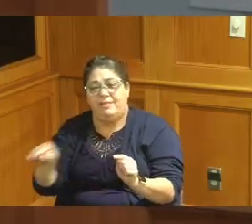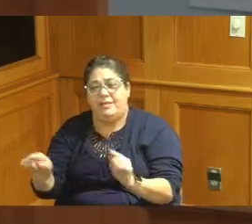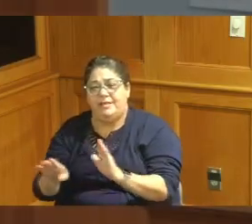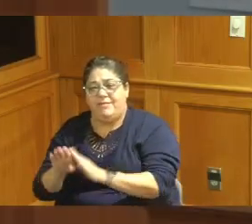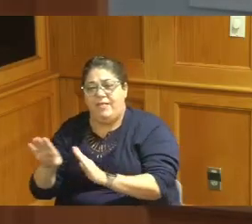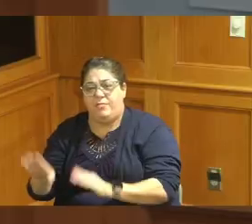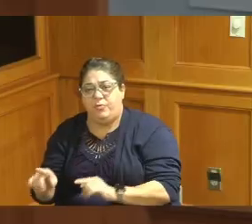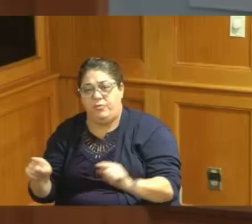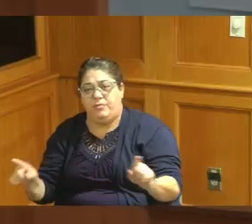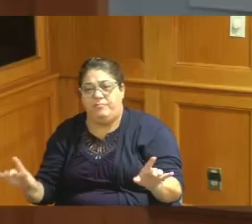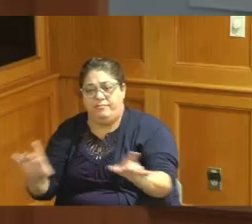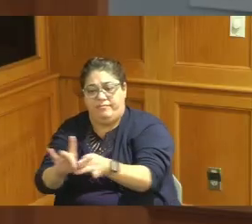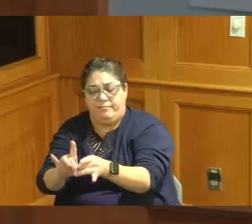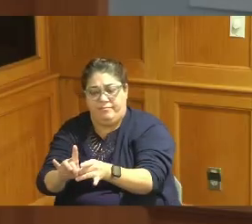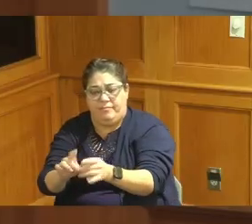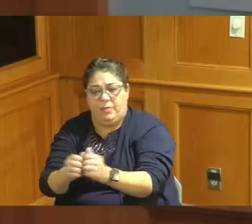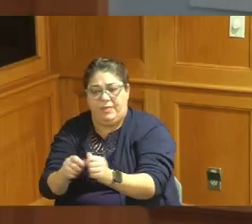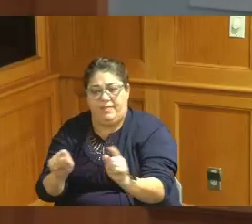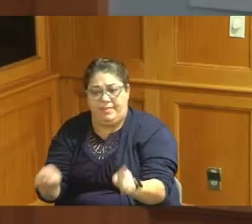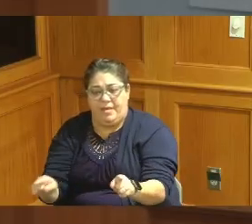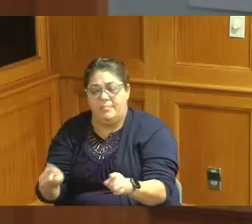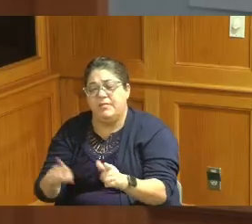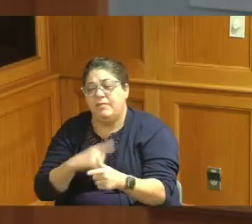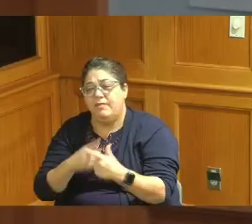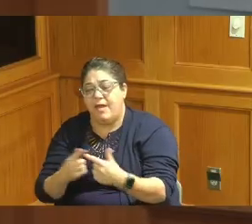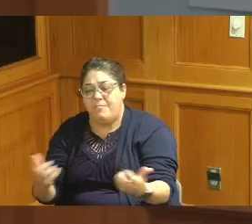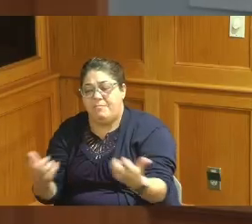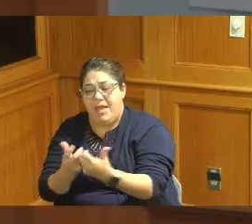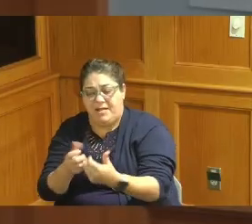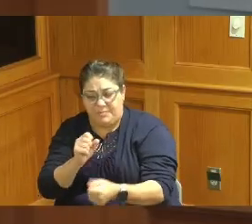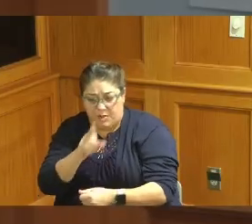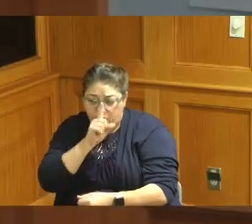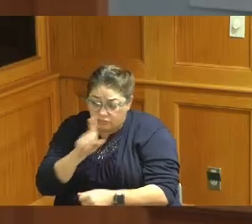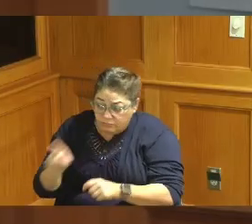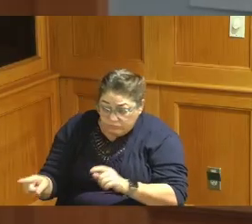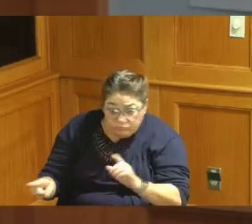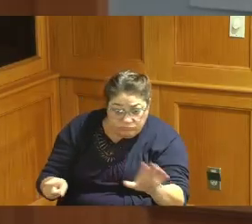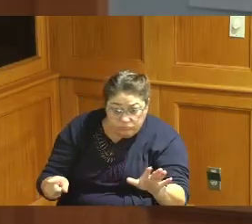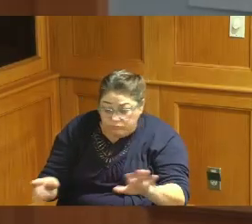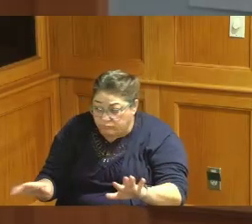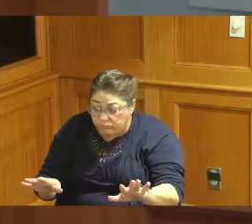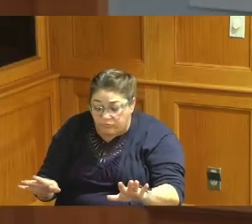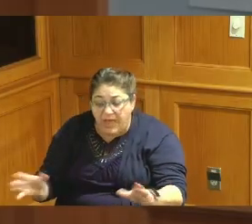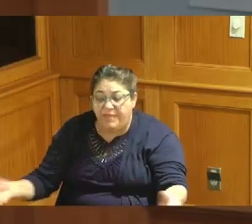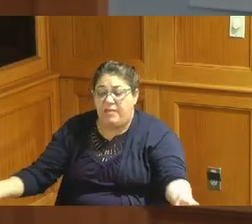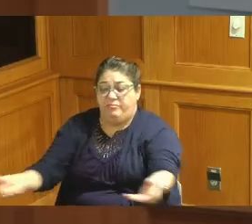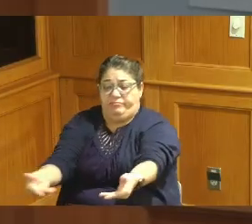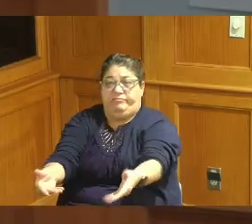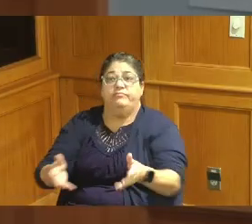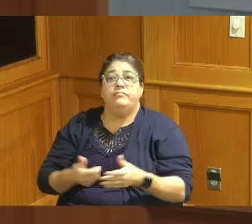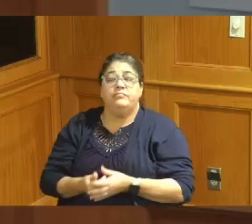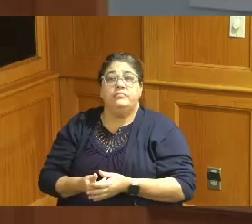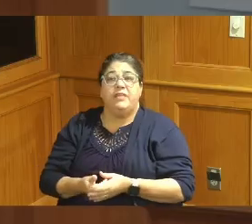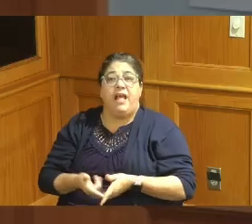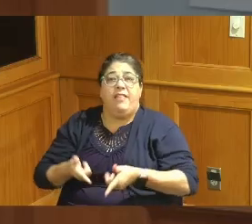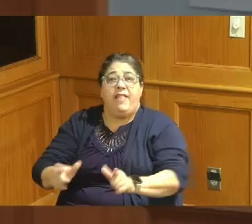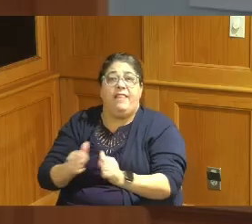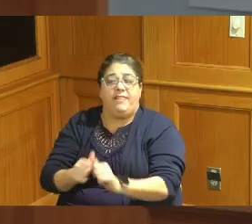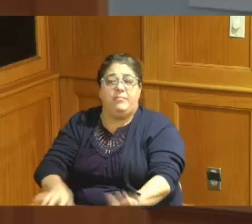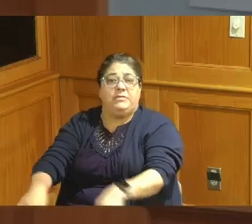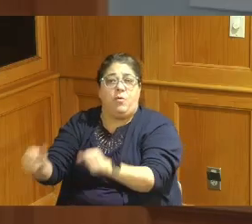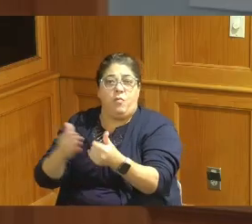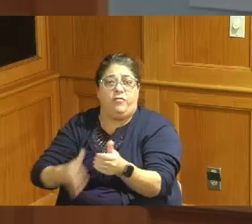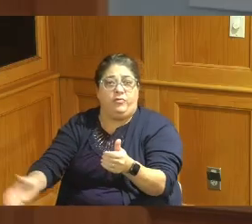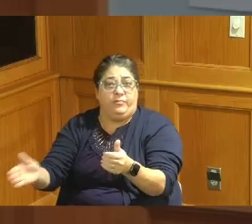developer, and we'll sort of matchmake and make sure we say here's everything that would be needed, and then we let them sort of negotiate around whether they want to do this or